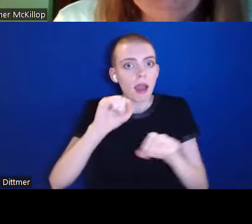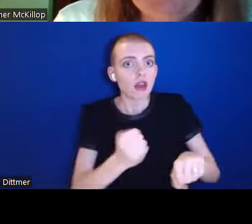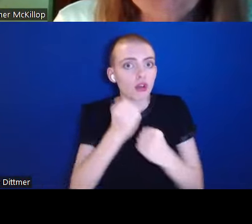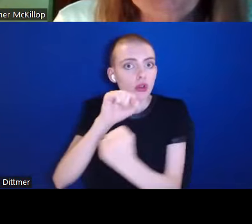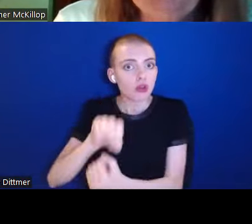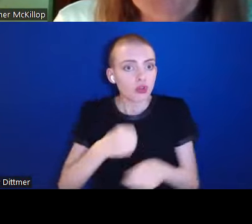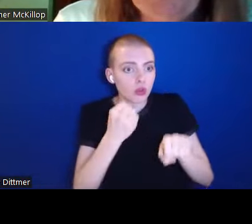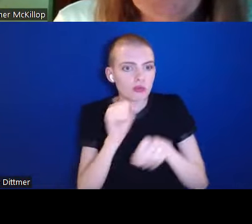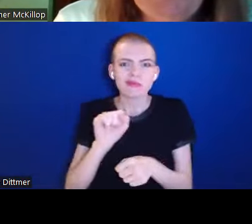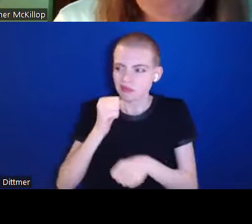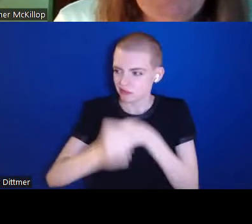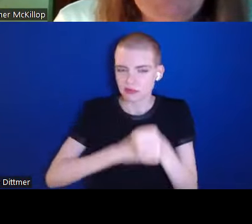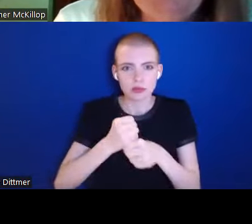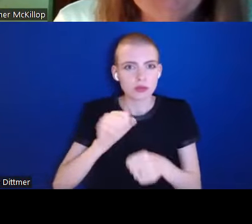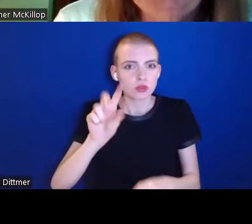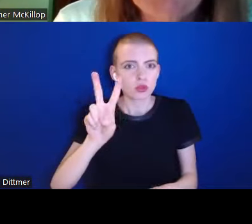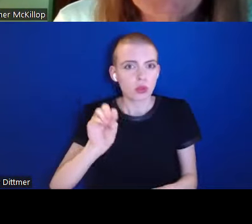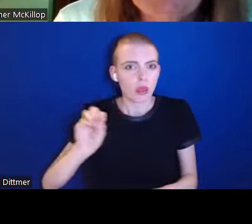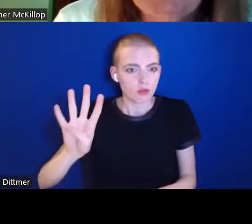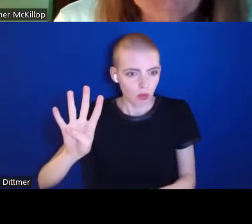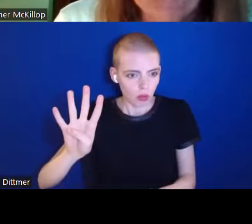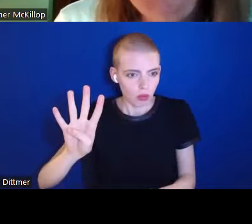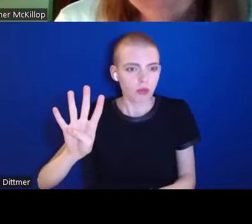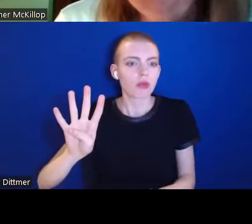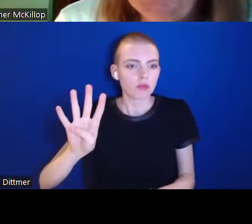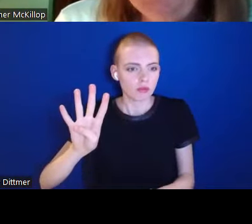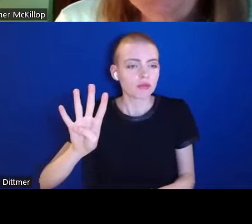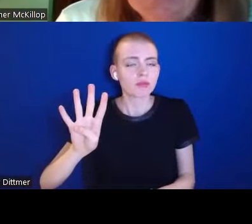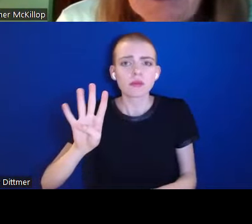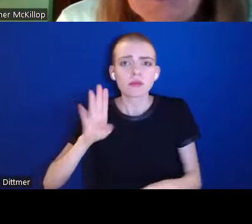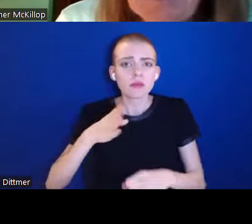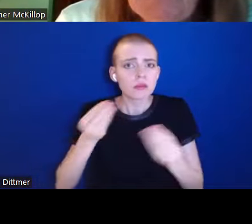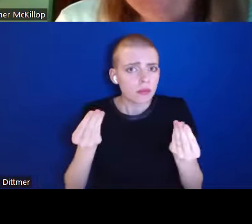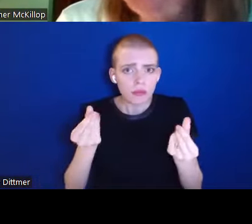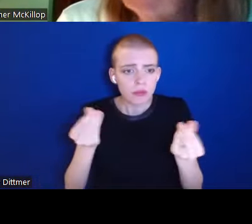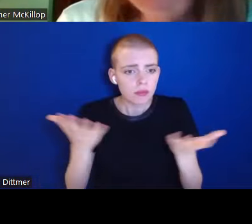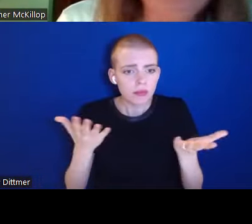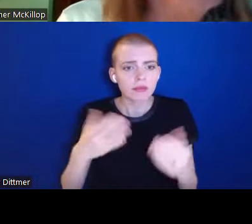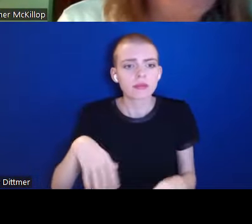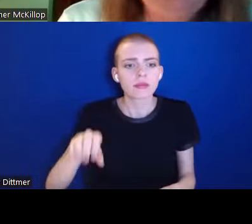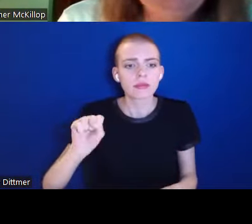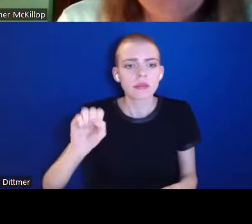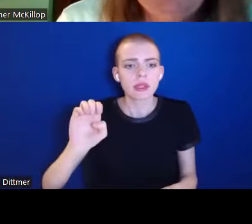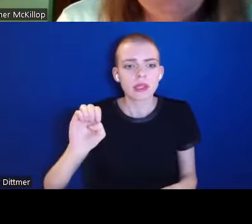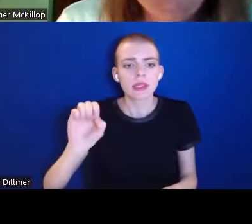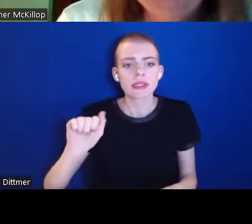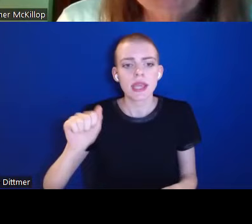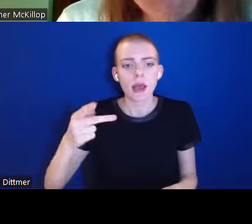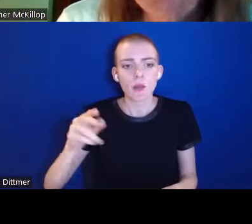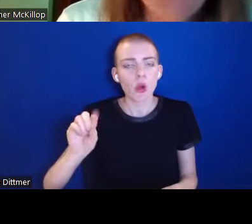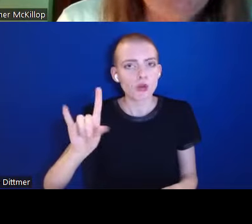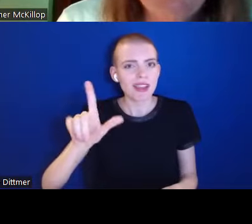in 2004, and it's made from sapodilla, which is the chewing gum wood, and